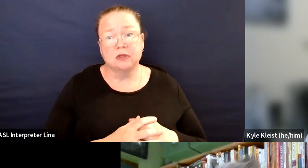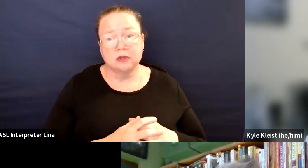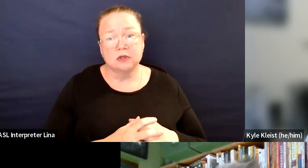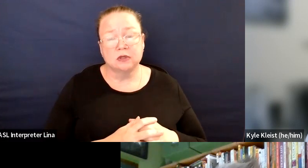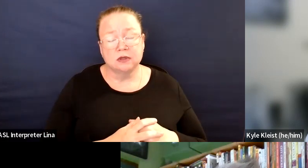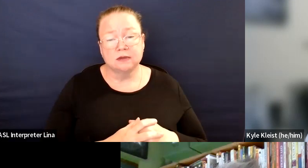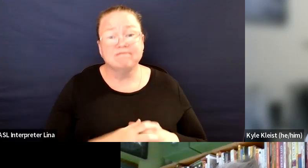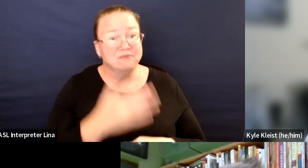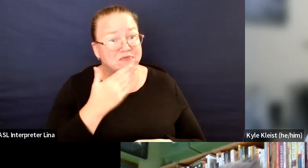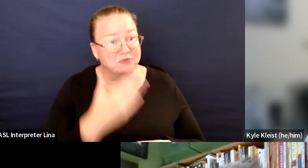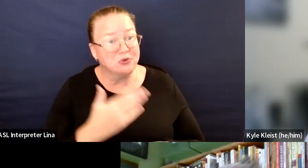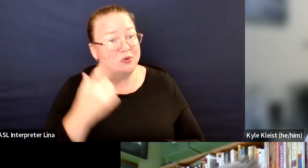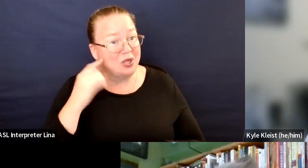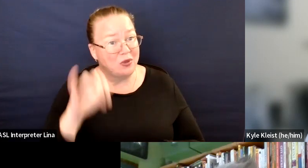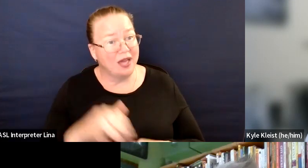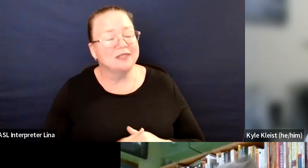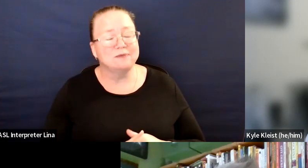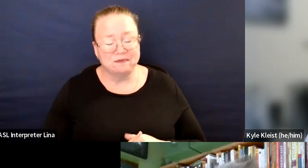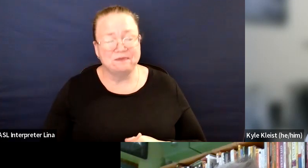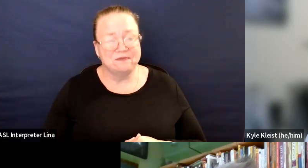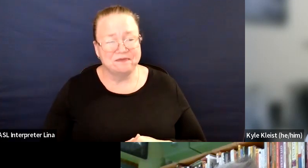And That's all I good to hear.